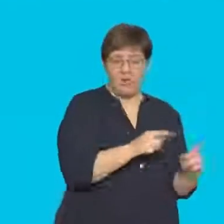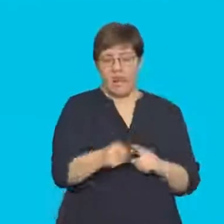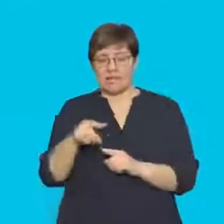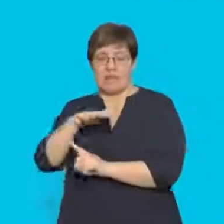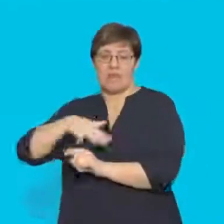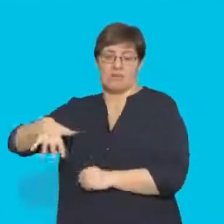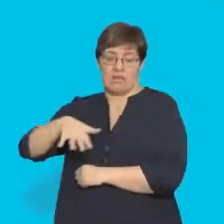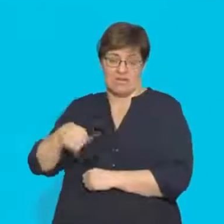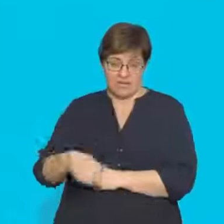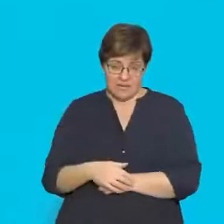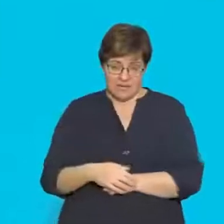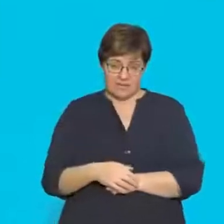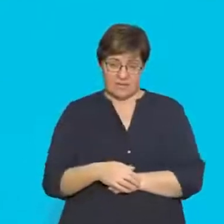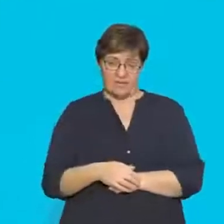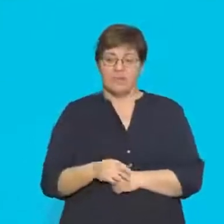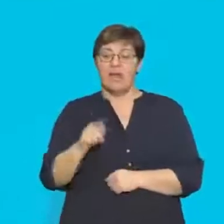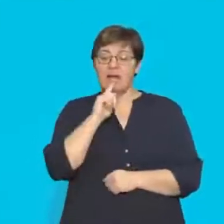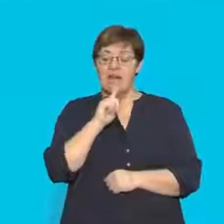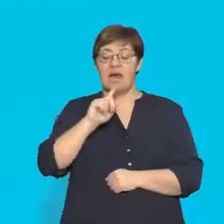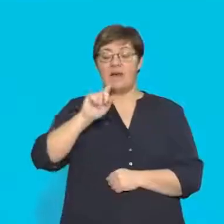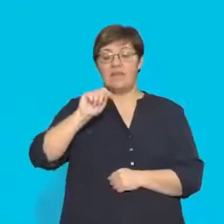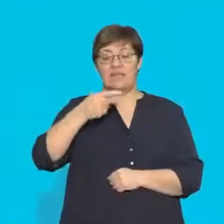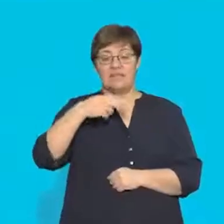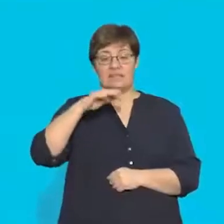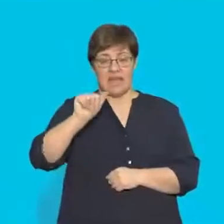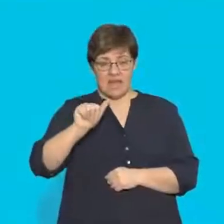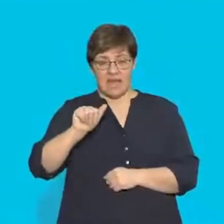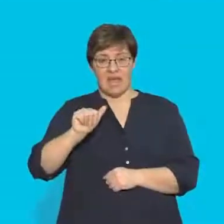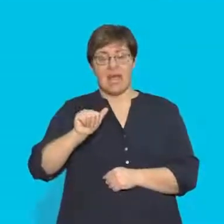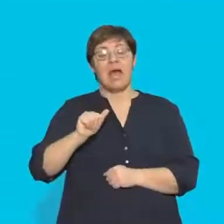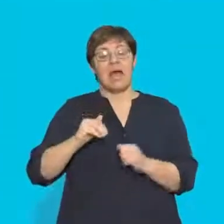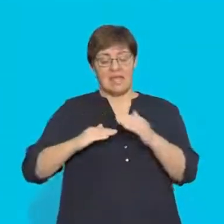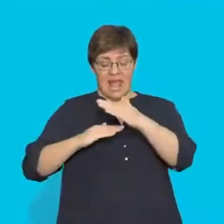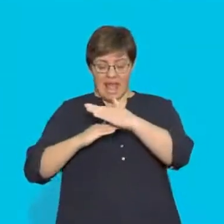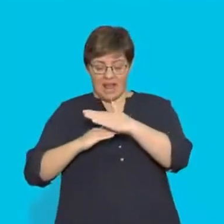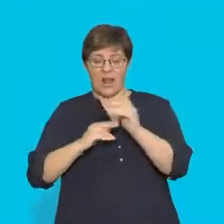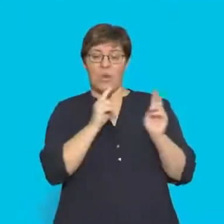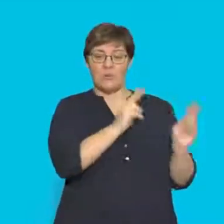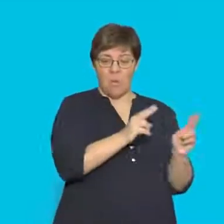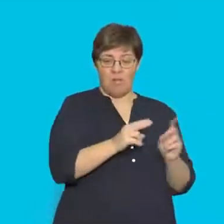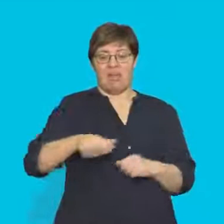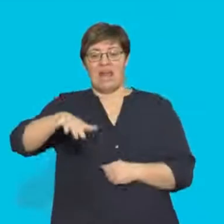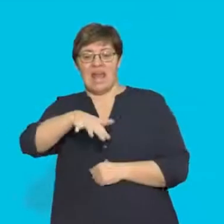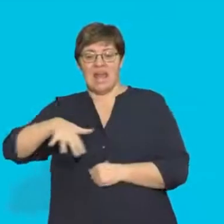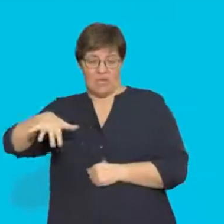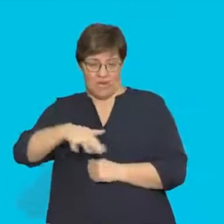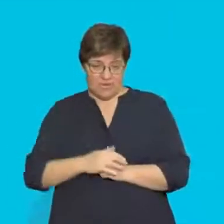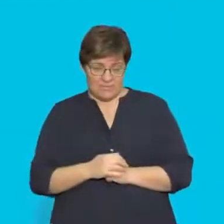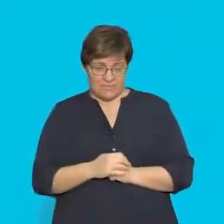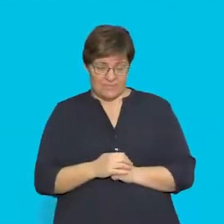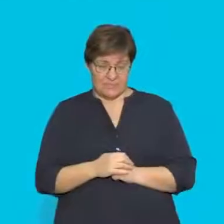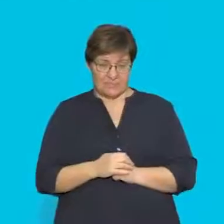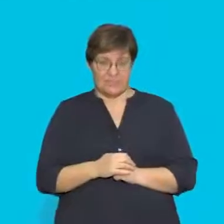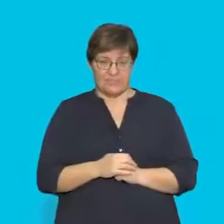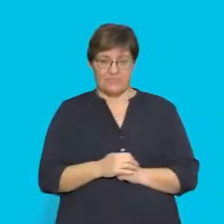normal and the area. So this angle theta is the angle between the normal and the area. So